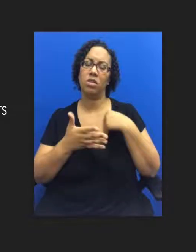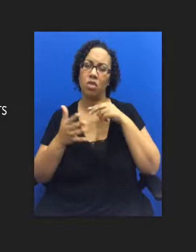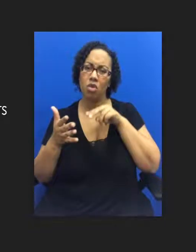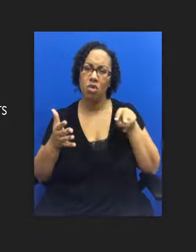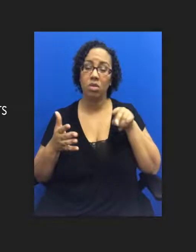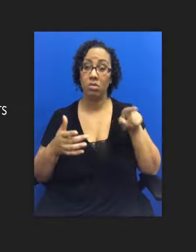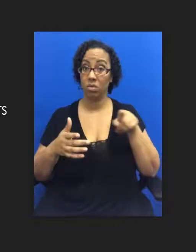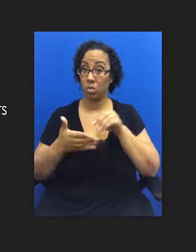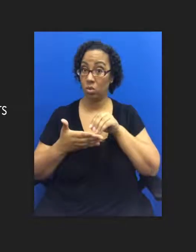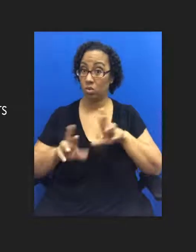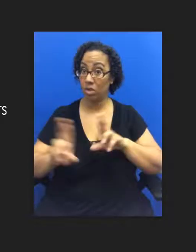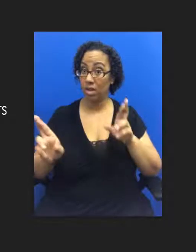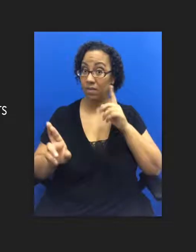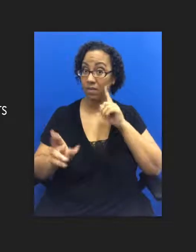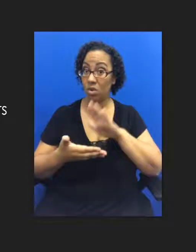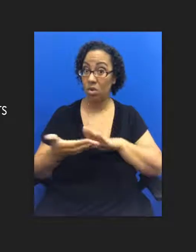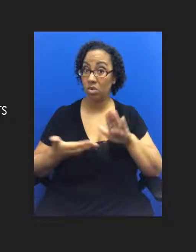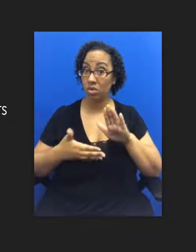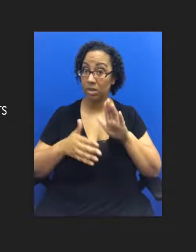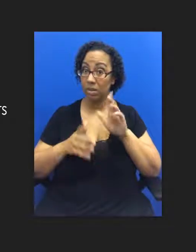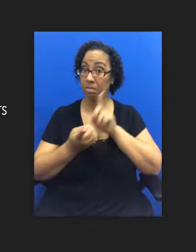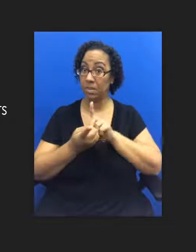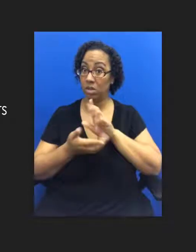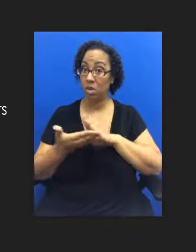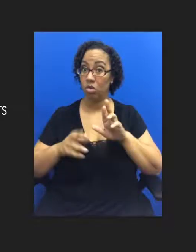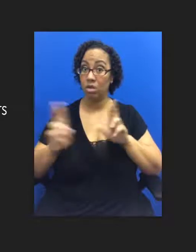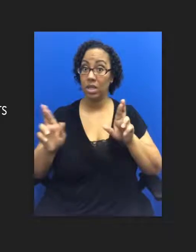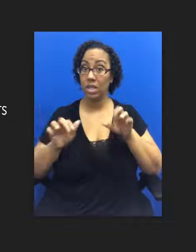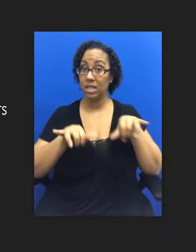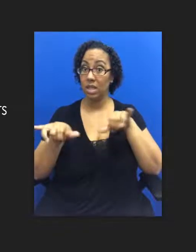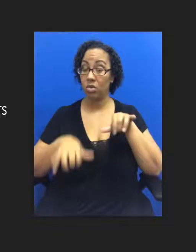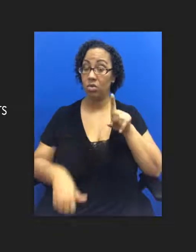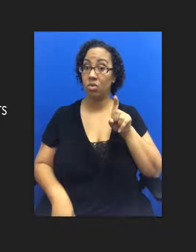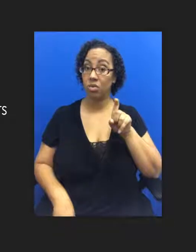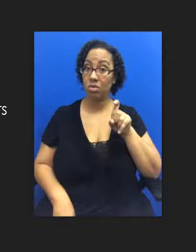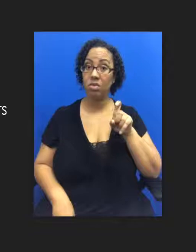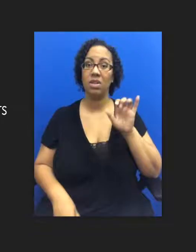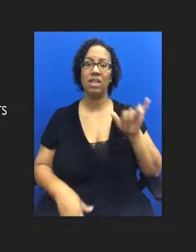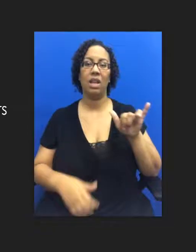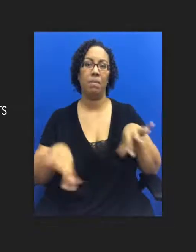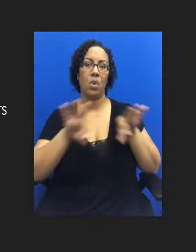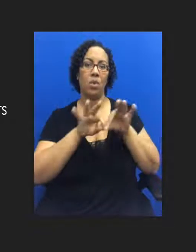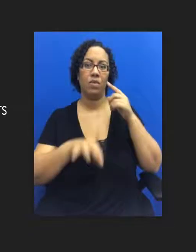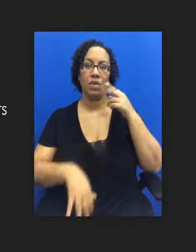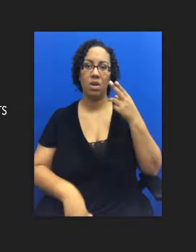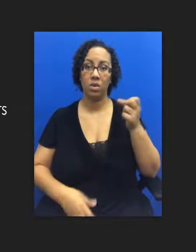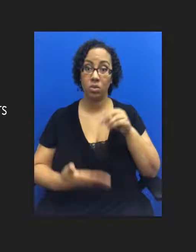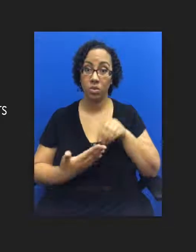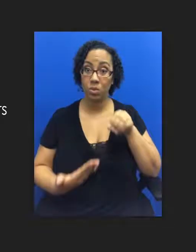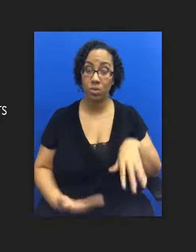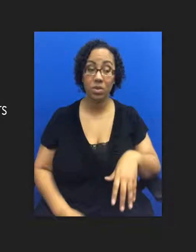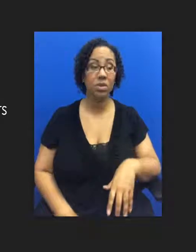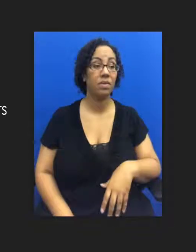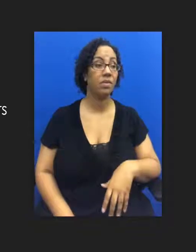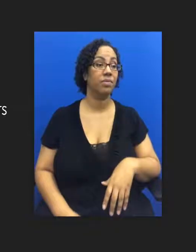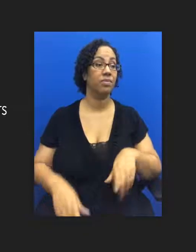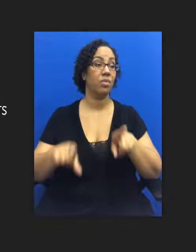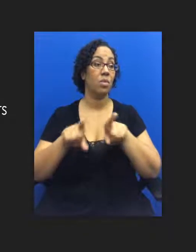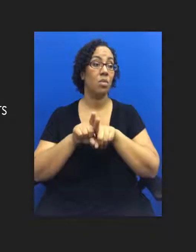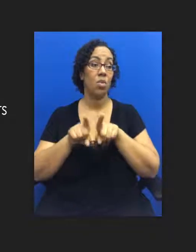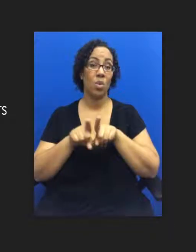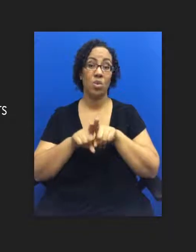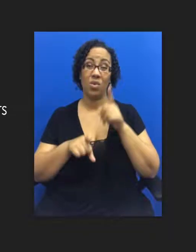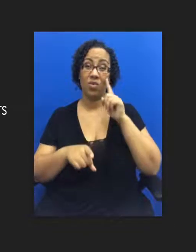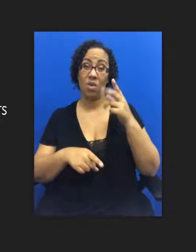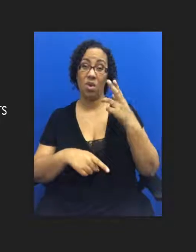MAP also has studies to show whether or not the students meet the criteria for college readiness